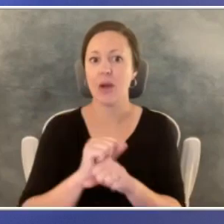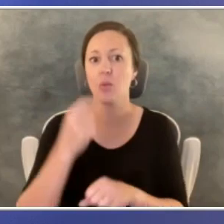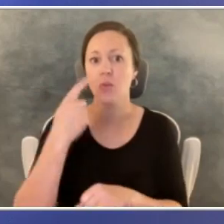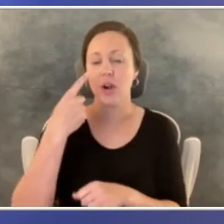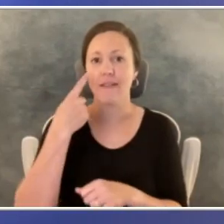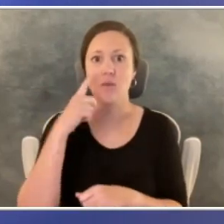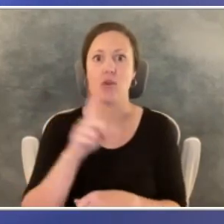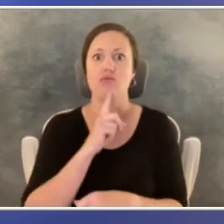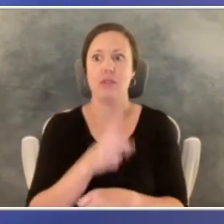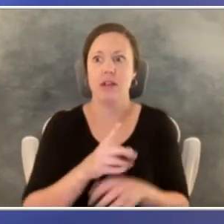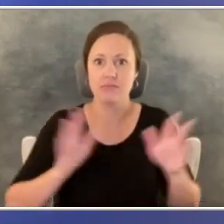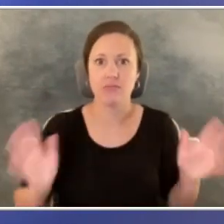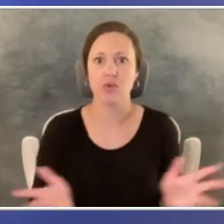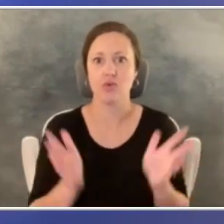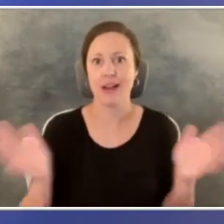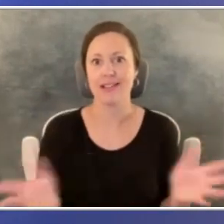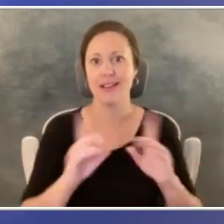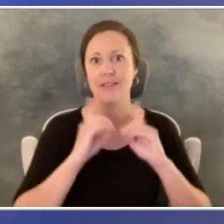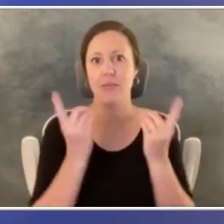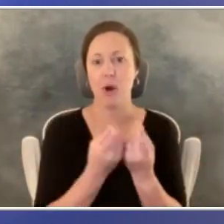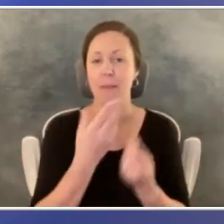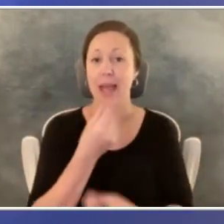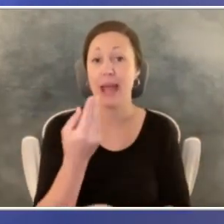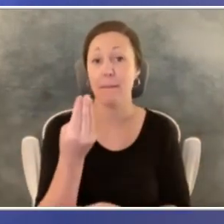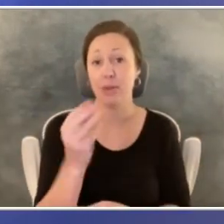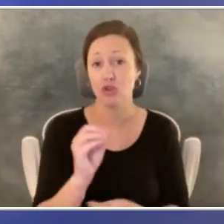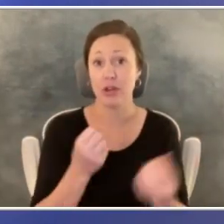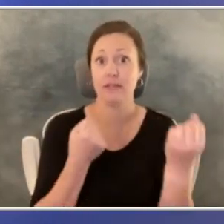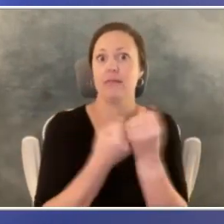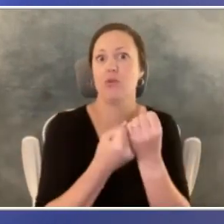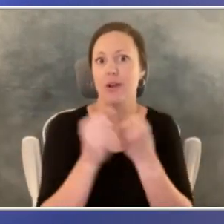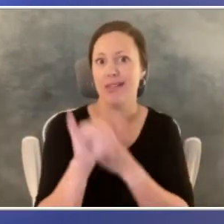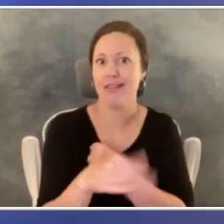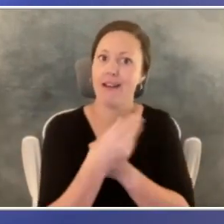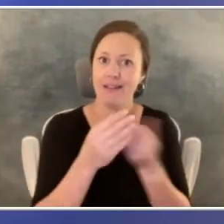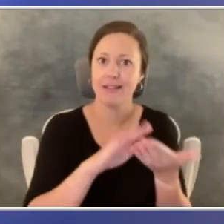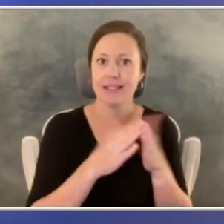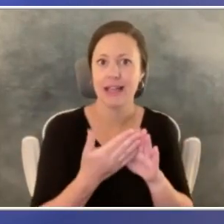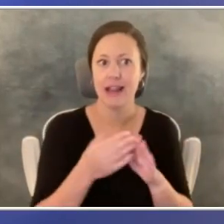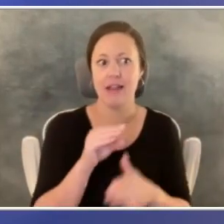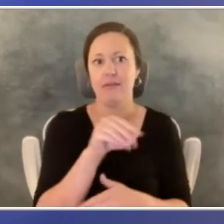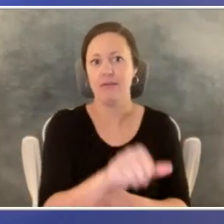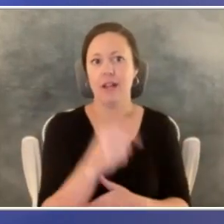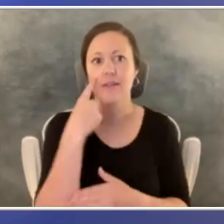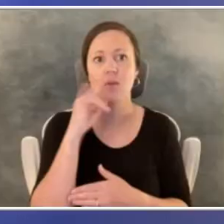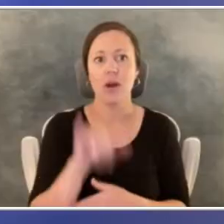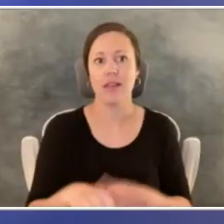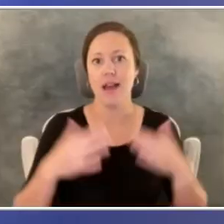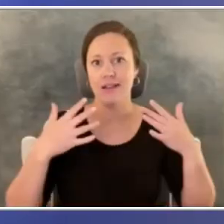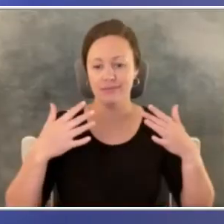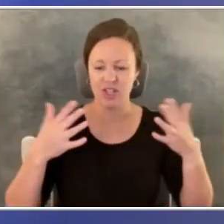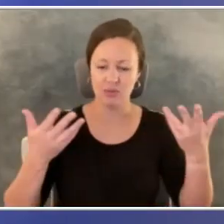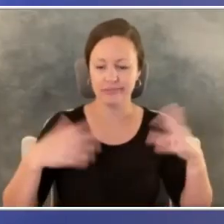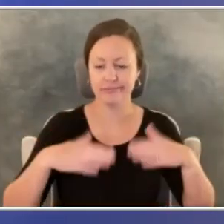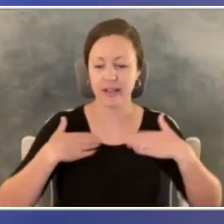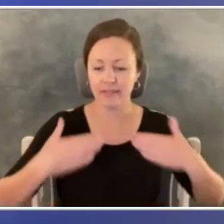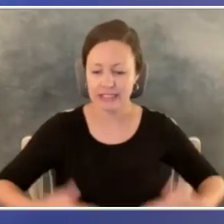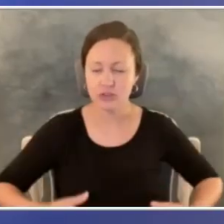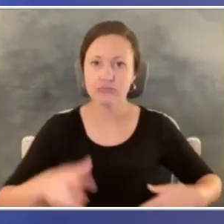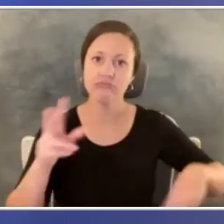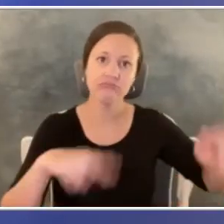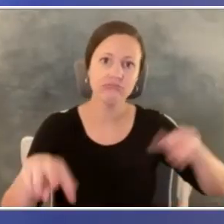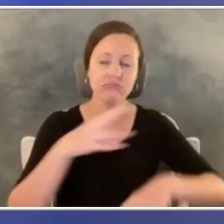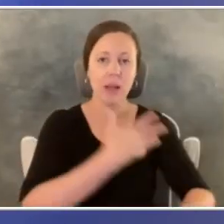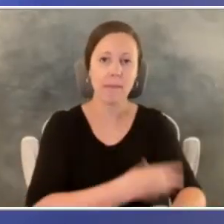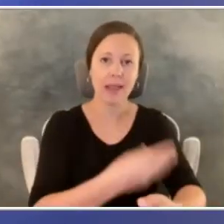supportive of that, and the city that funded that for the blood tests, the physicals. Now it's